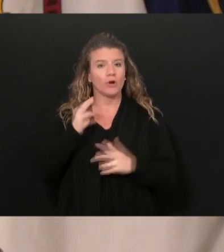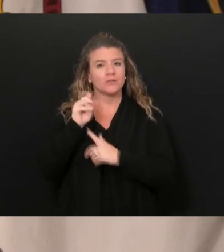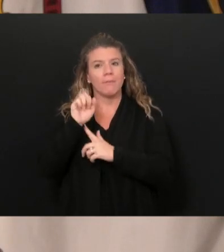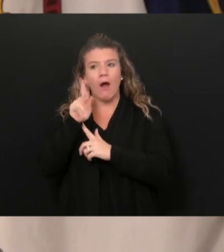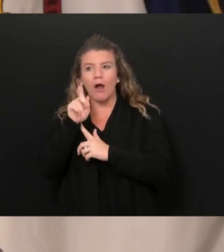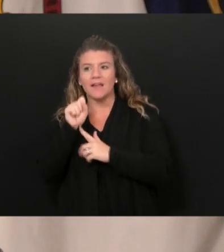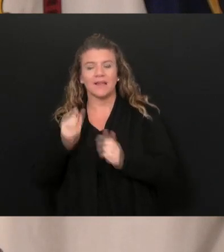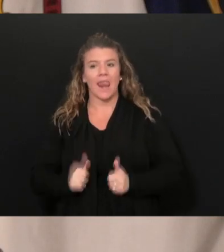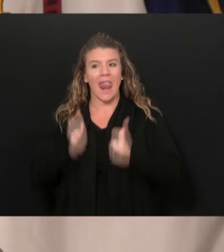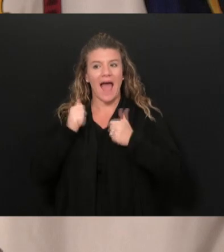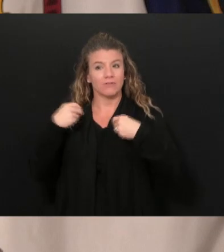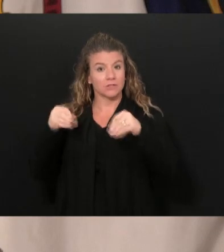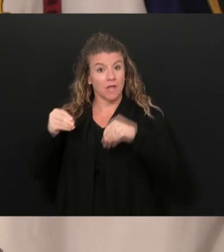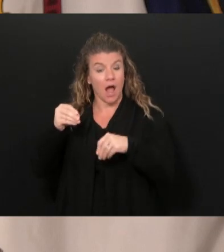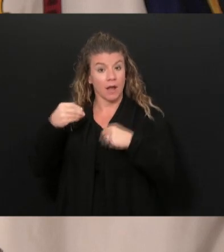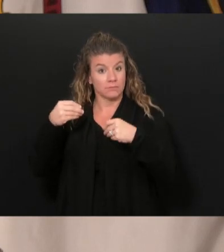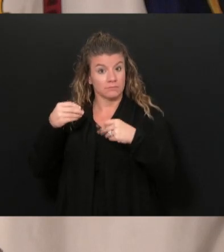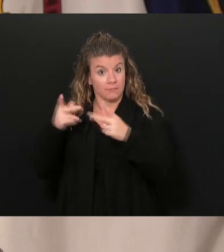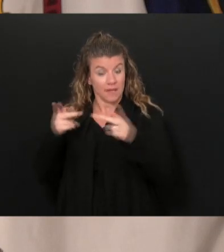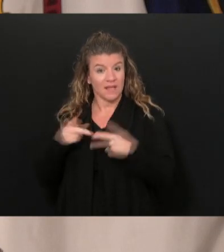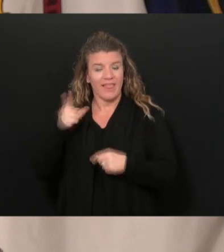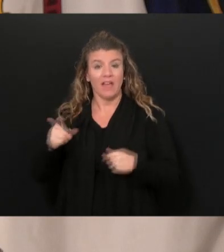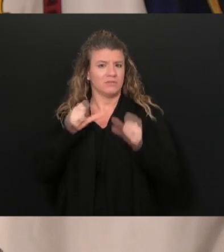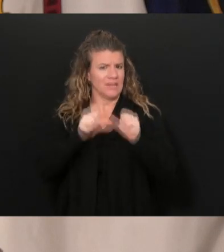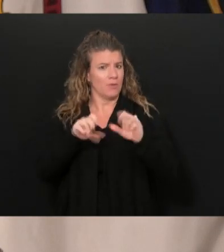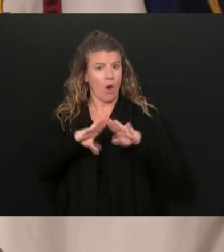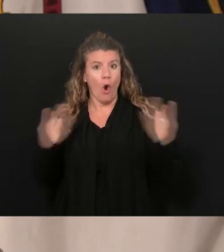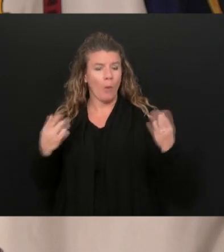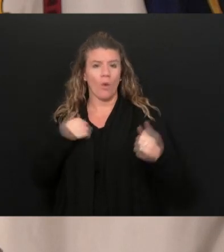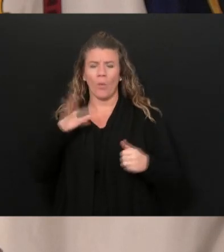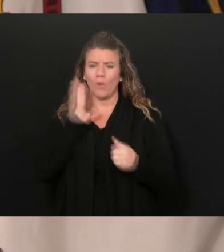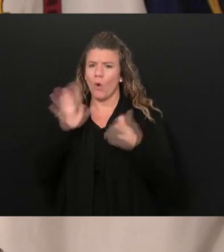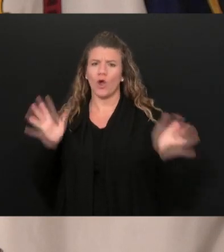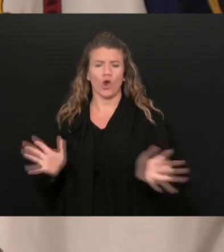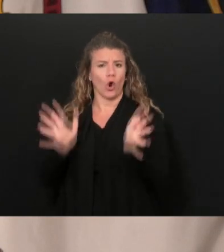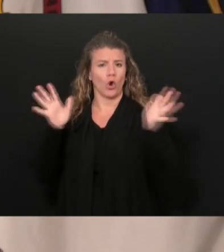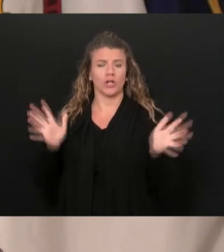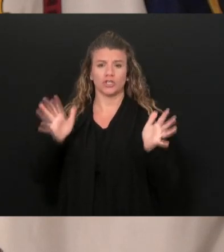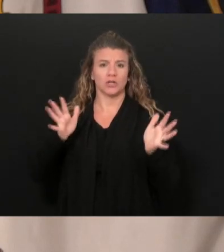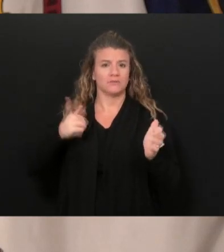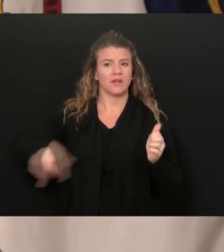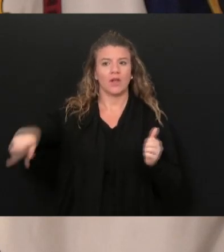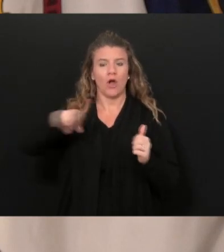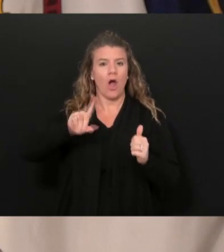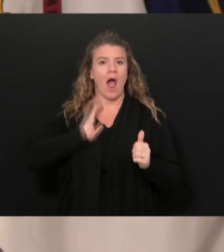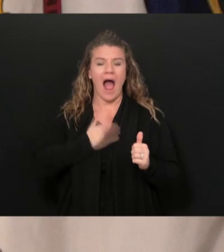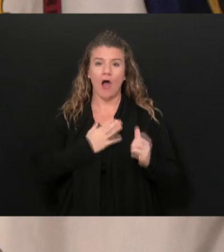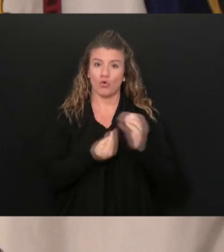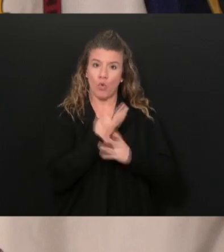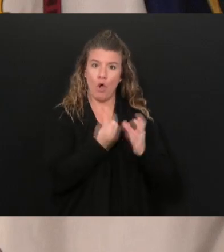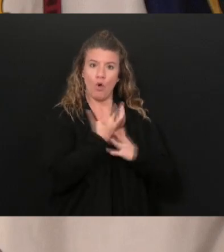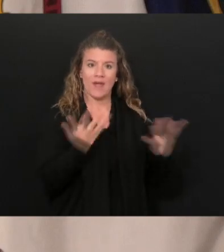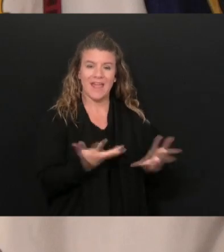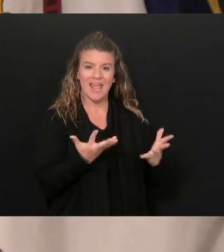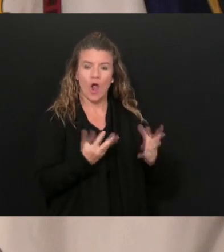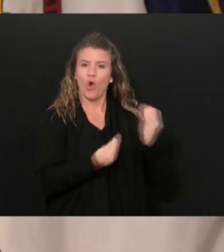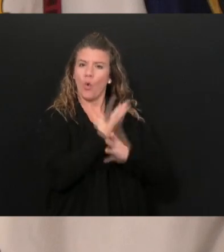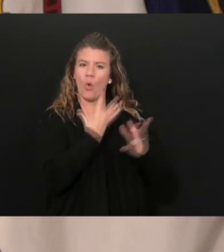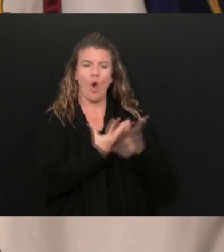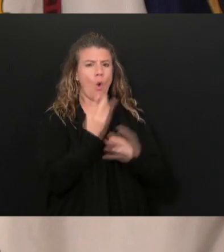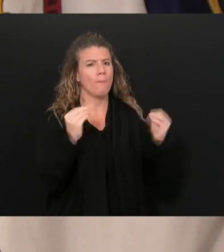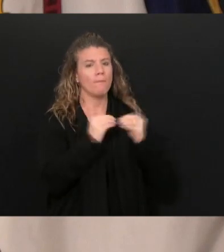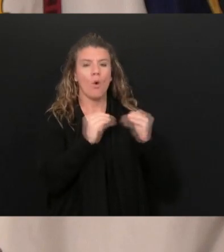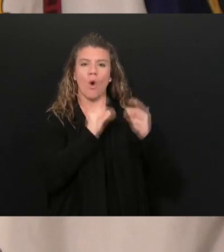livestock markets are continuing to be open, and we will encourage like crazy our growers to grow more